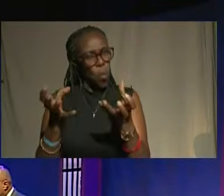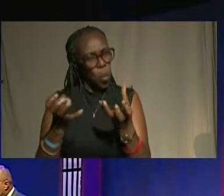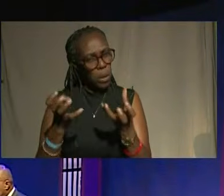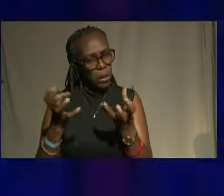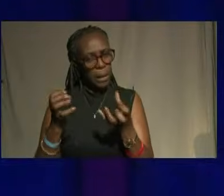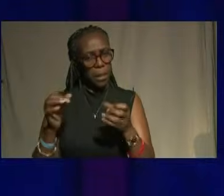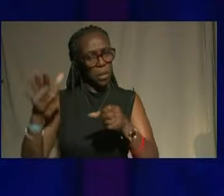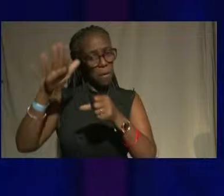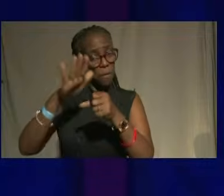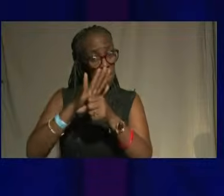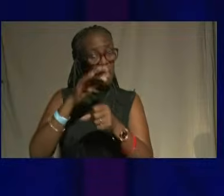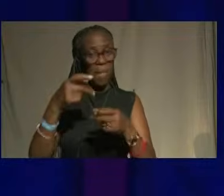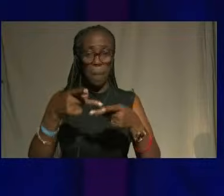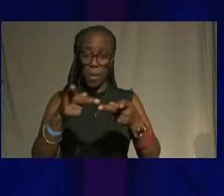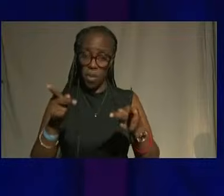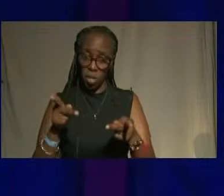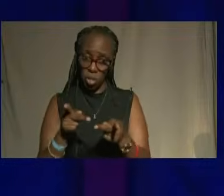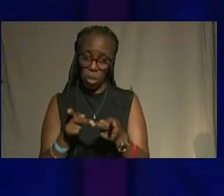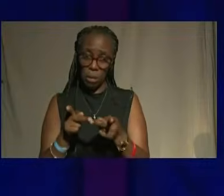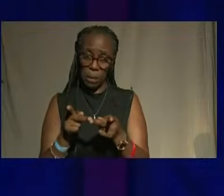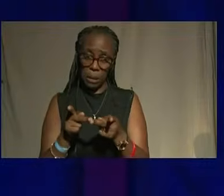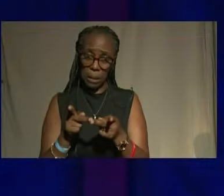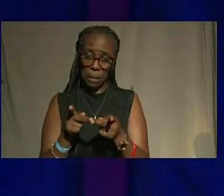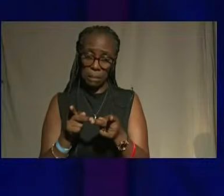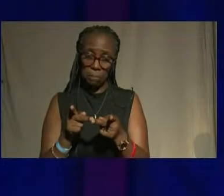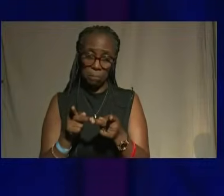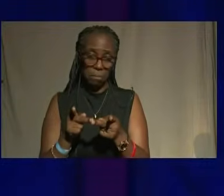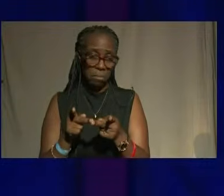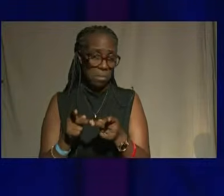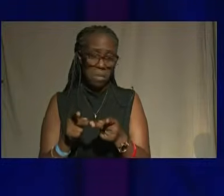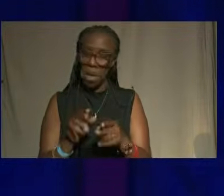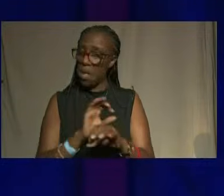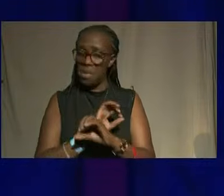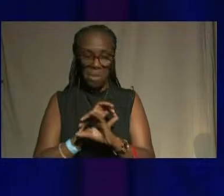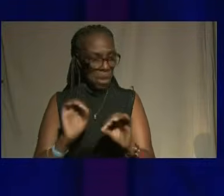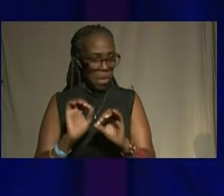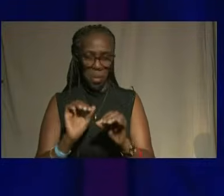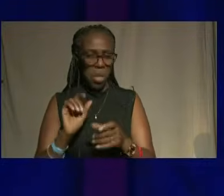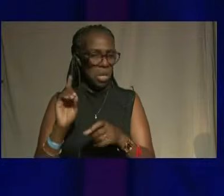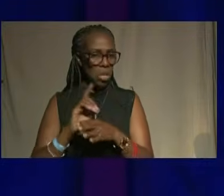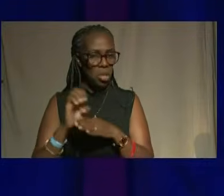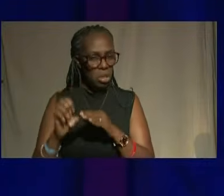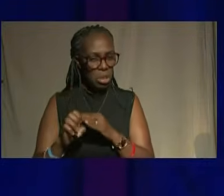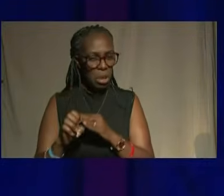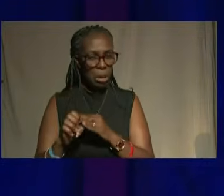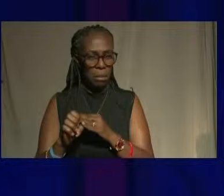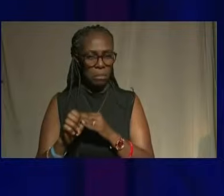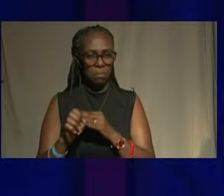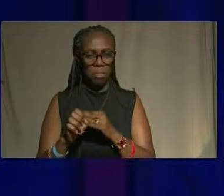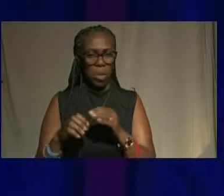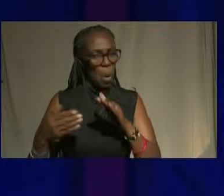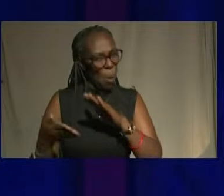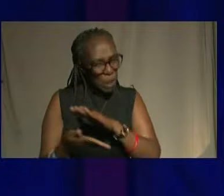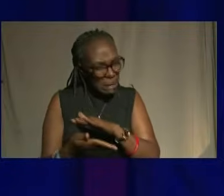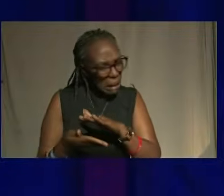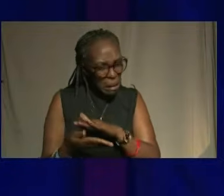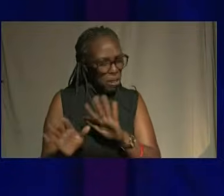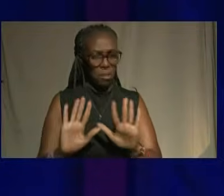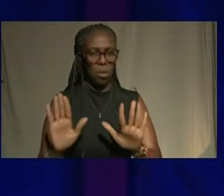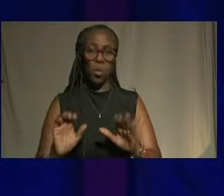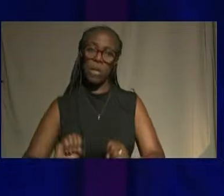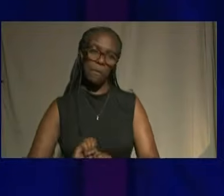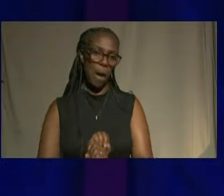is what was done. There's nothing underhanded about it. It was all transparent. And we have a